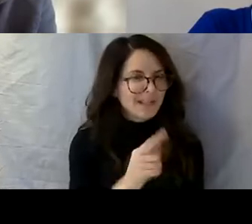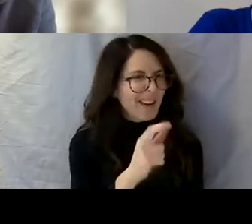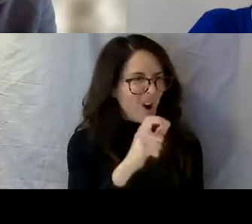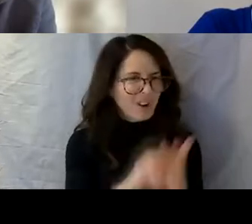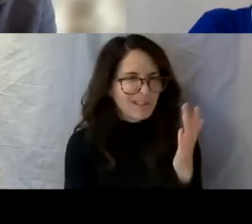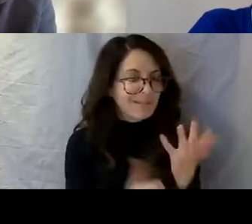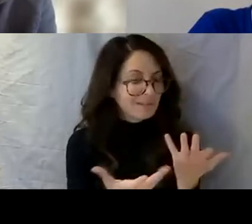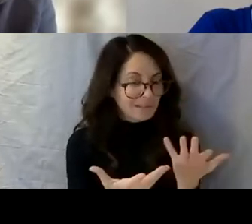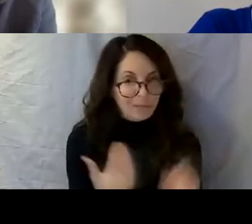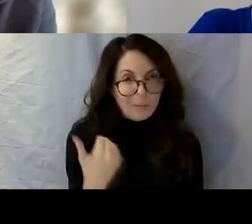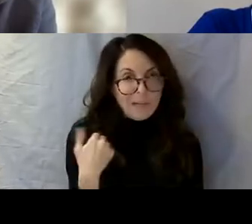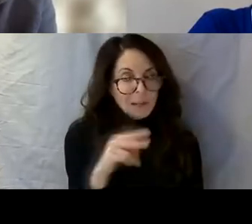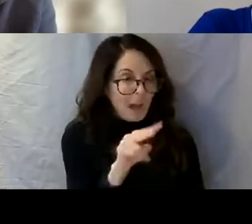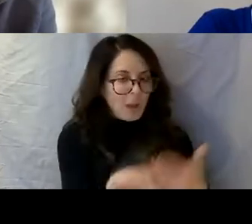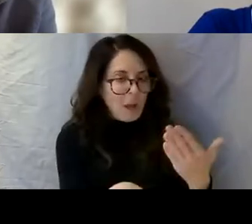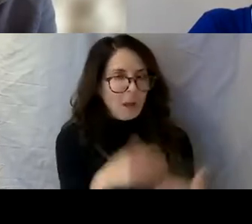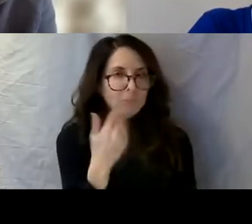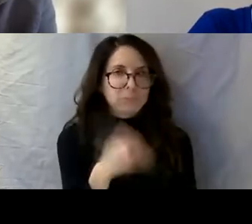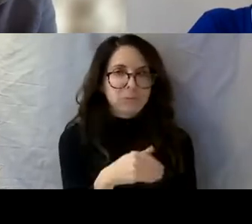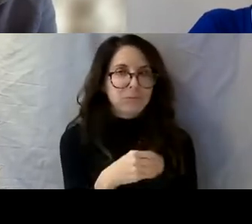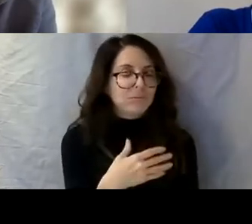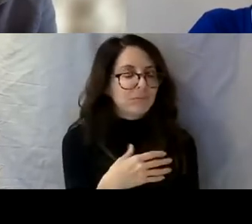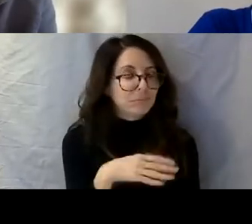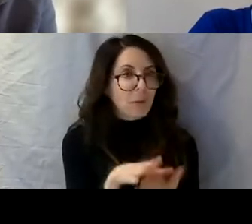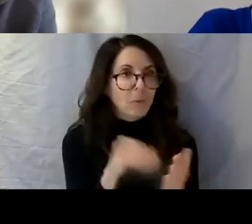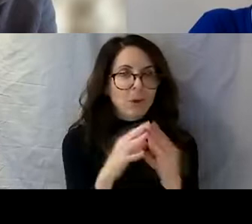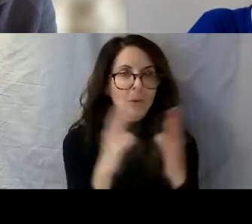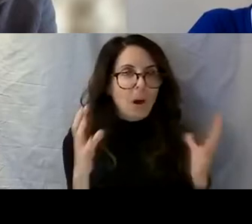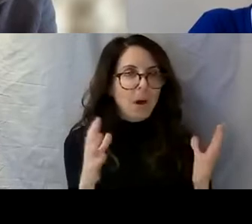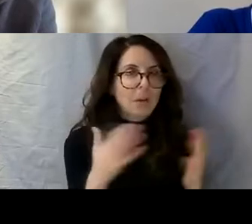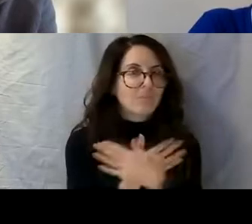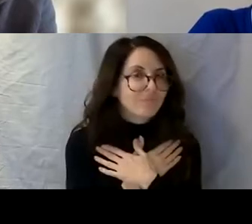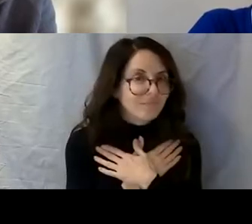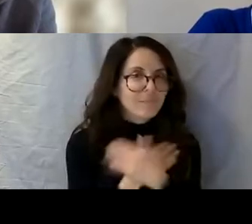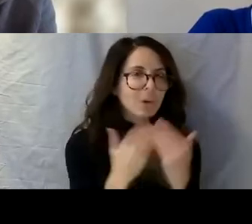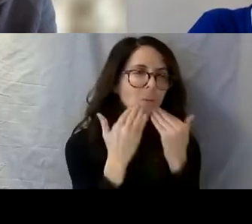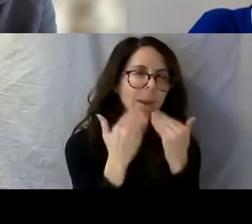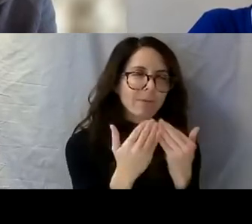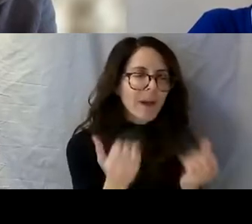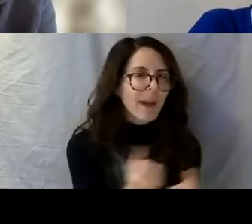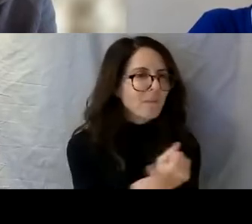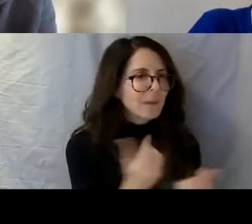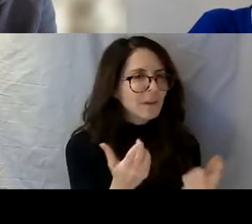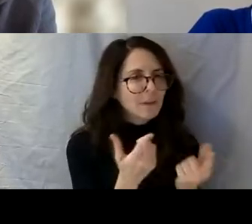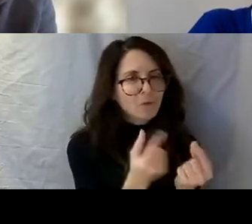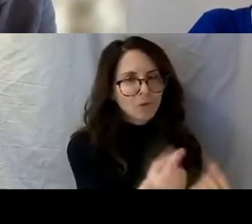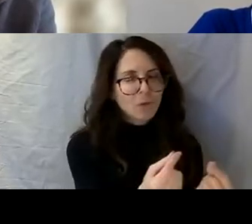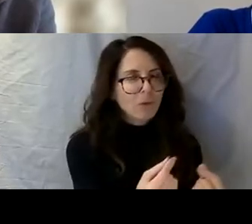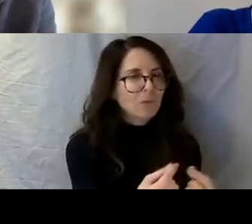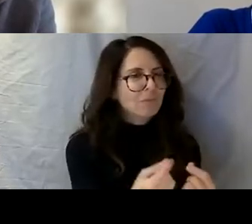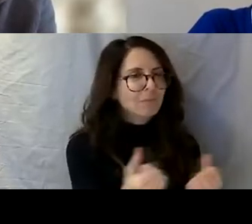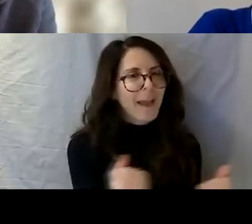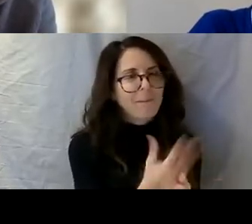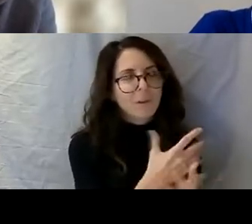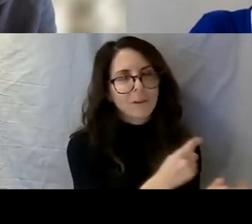which I have learned from. And I'm just so grateful for everything that you have brought to the sector. You're an